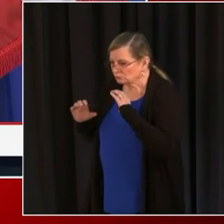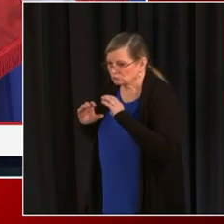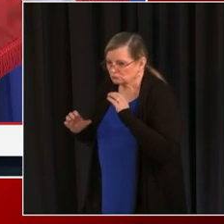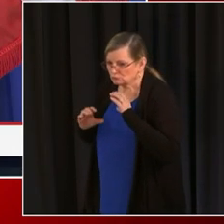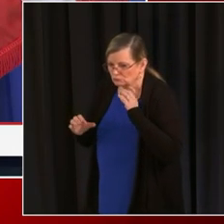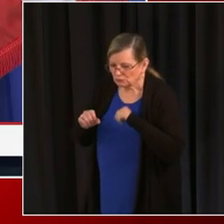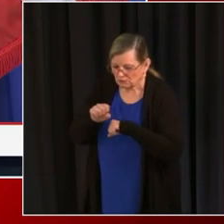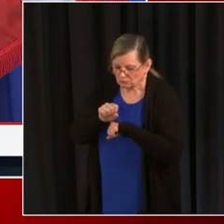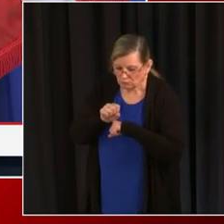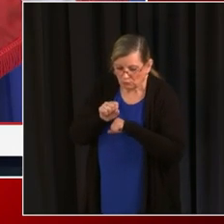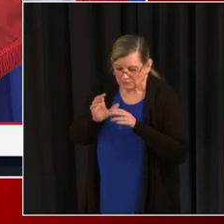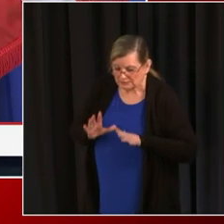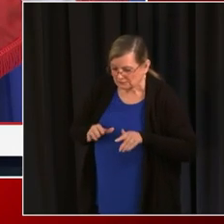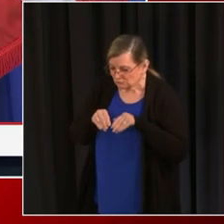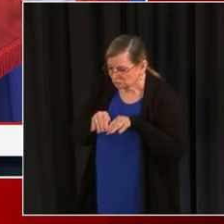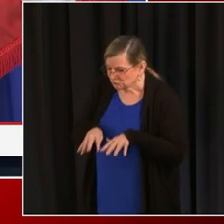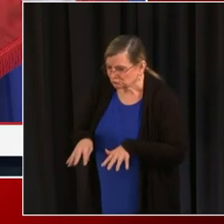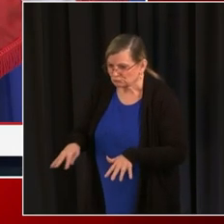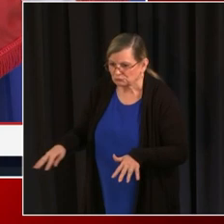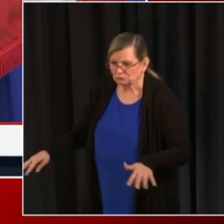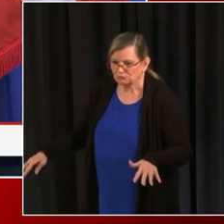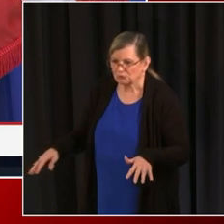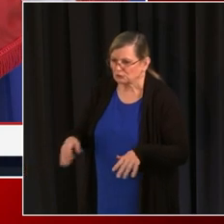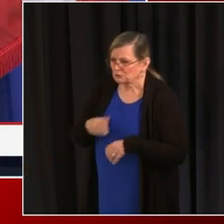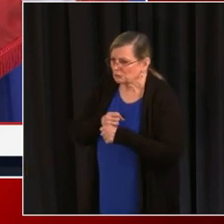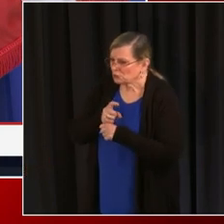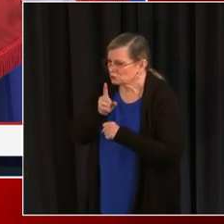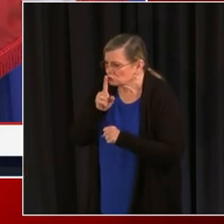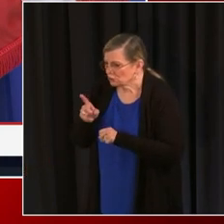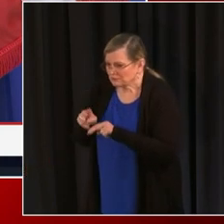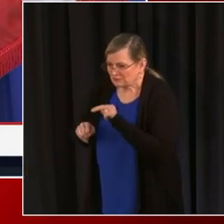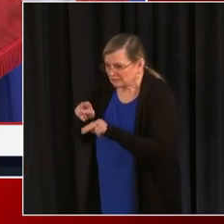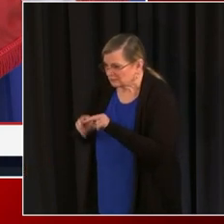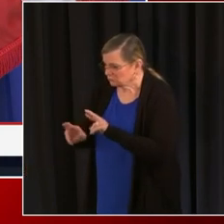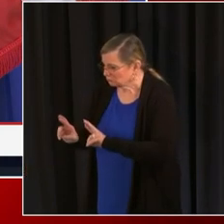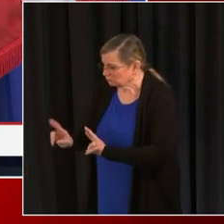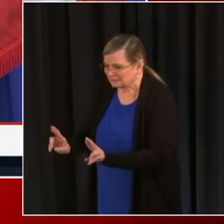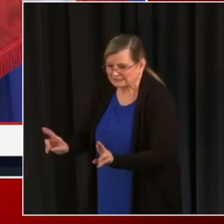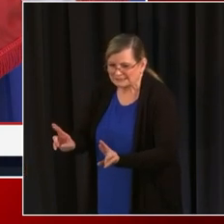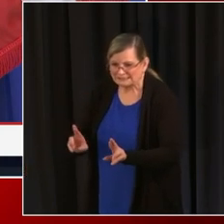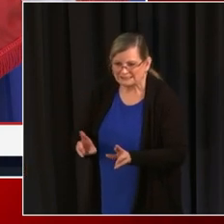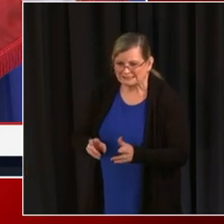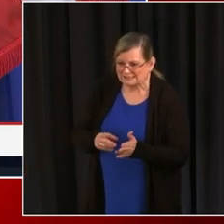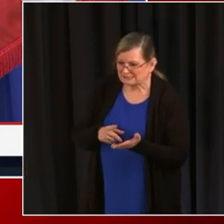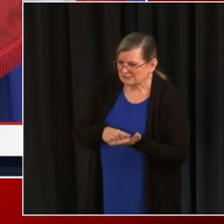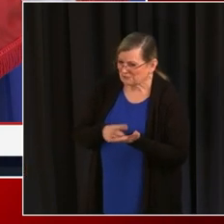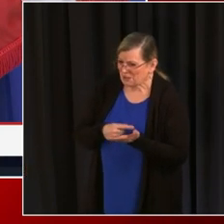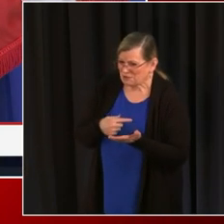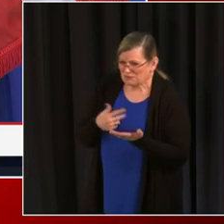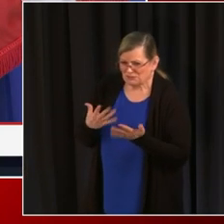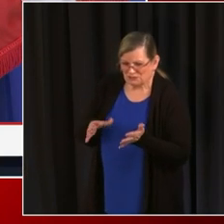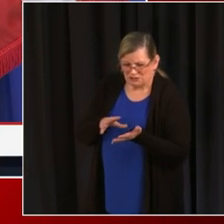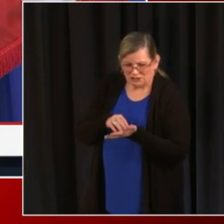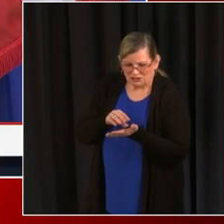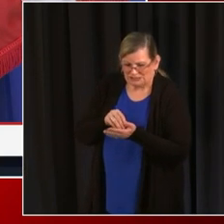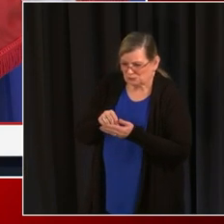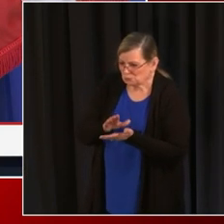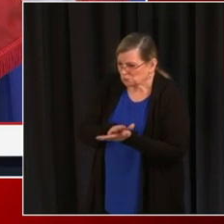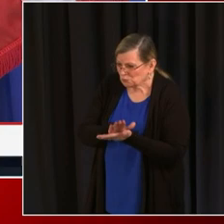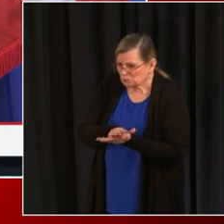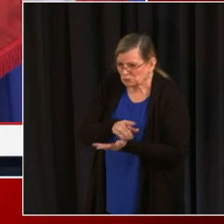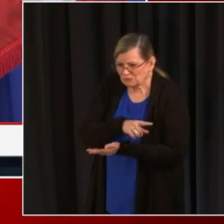your employees, to make sure your facilities are ready. It sometimes takes, as we have learned in